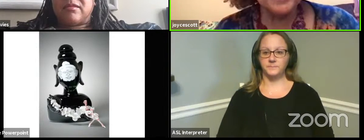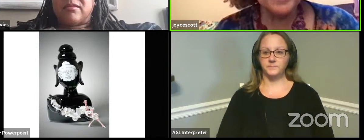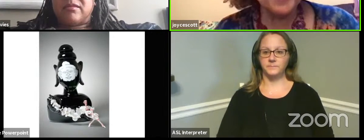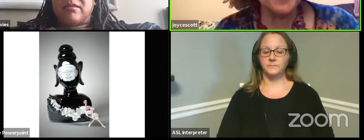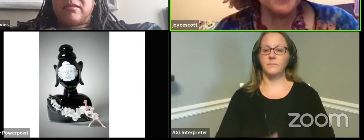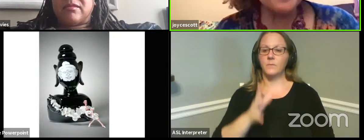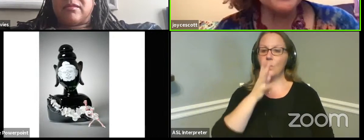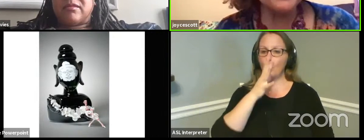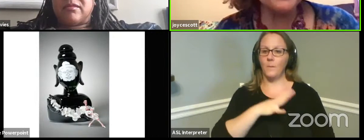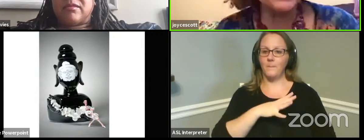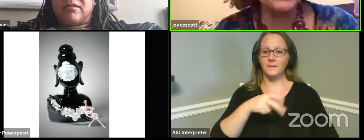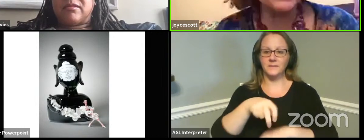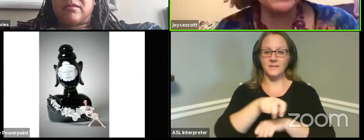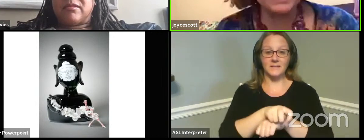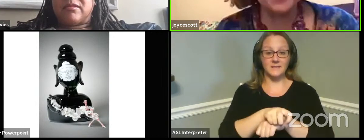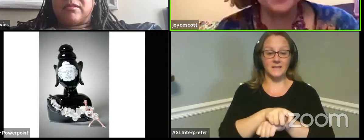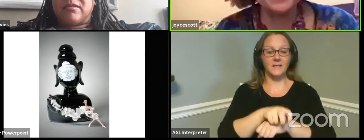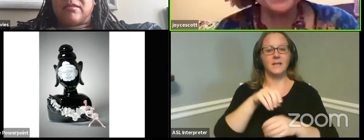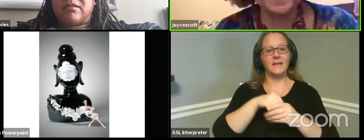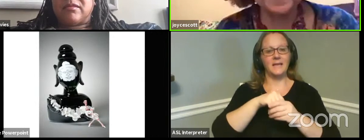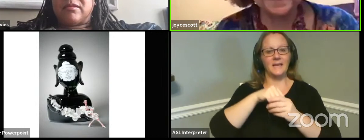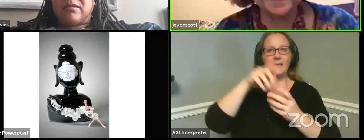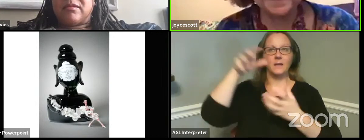a woman sitting in the clouds.